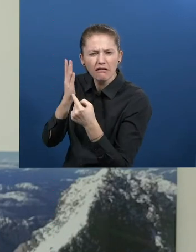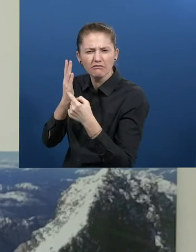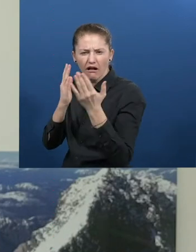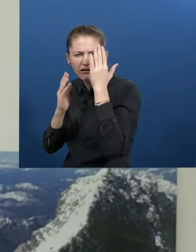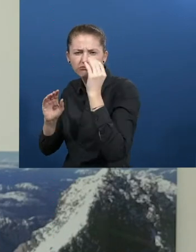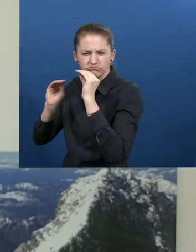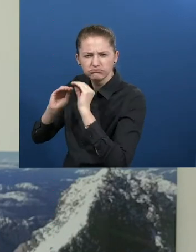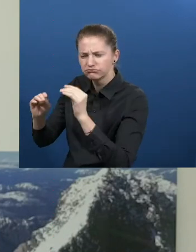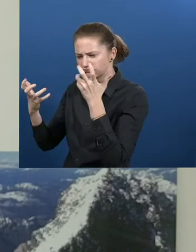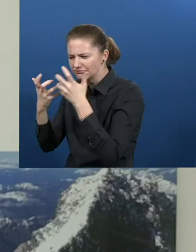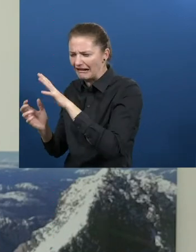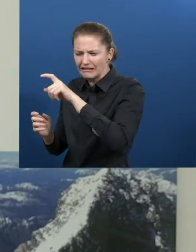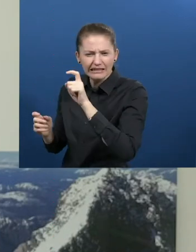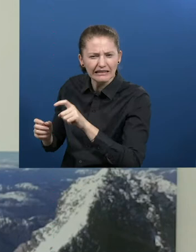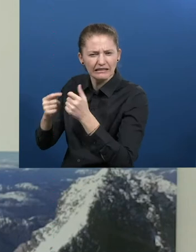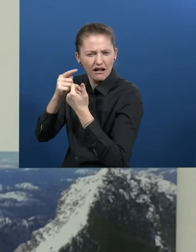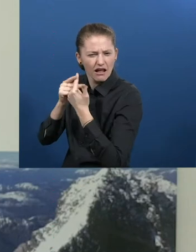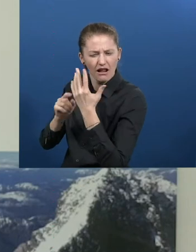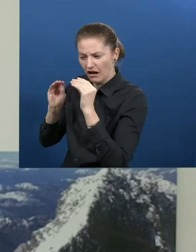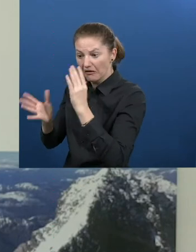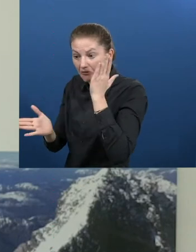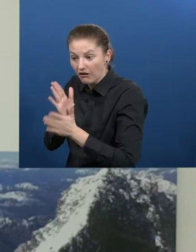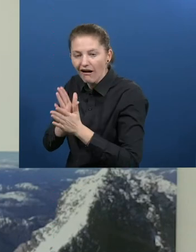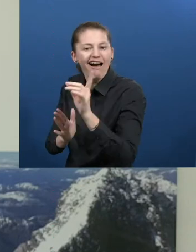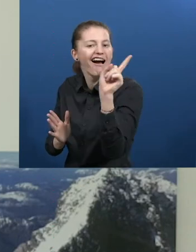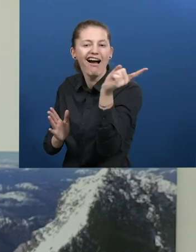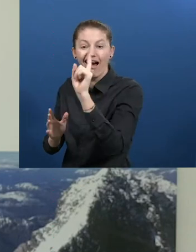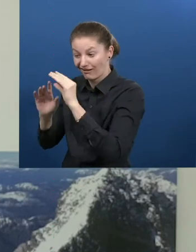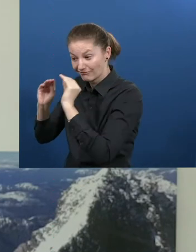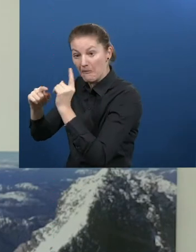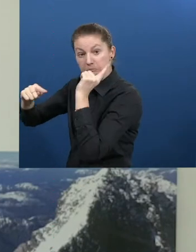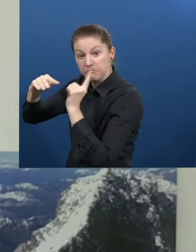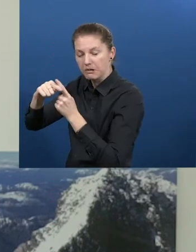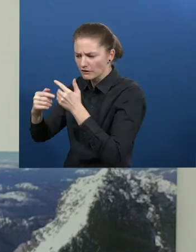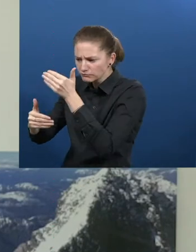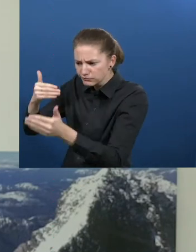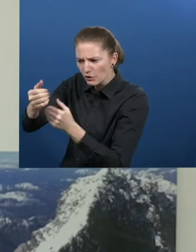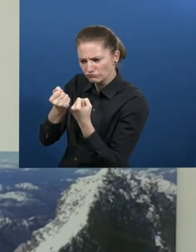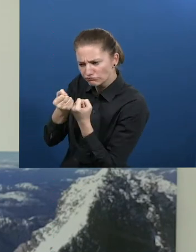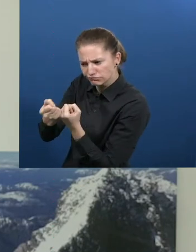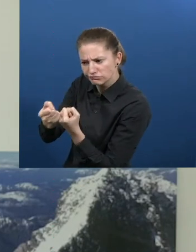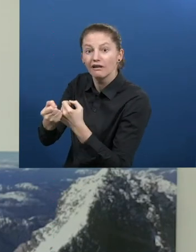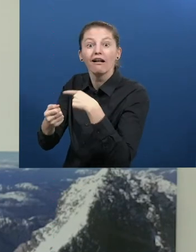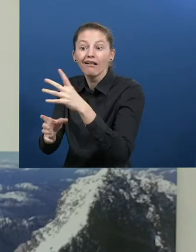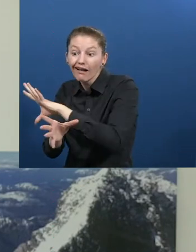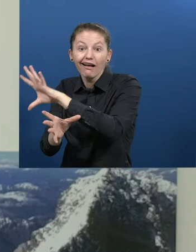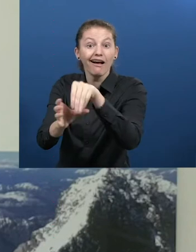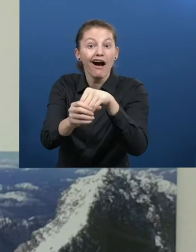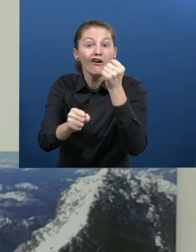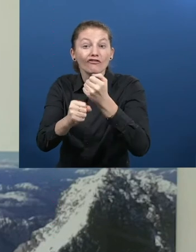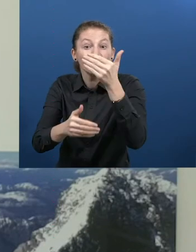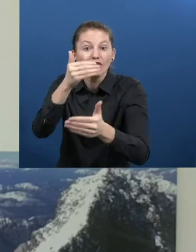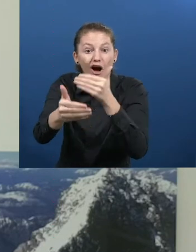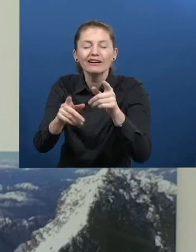técnica adecuada a las necesidades y a la realidad de cada una de estas personas, sino que es el acompañamiento profesional que ellas tienen a